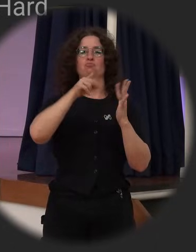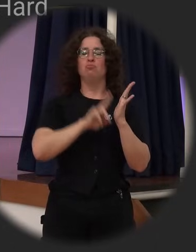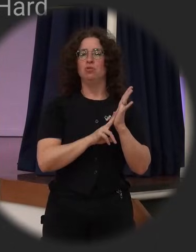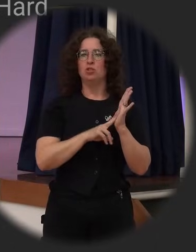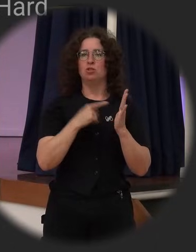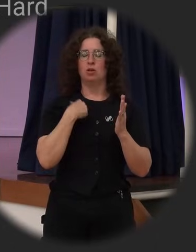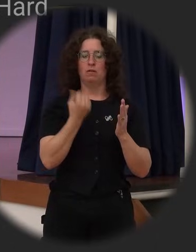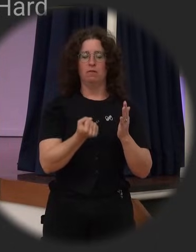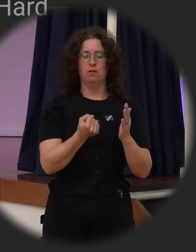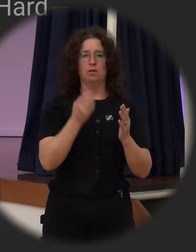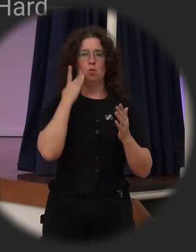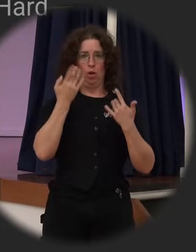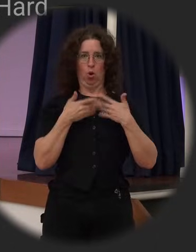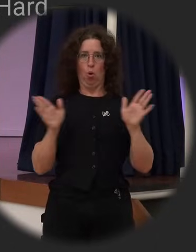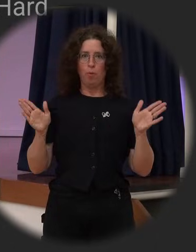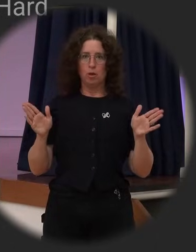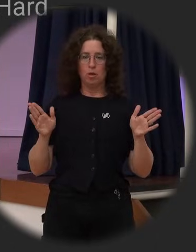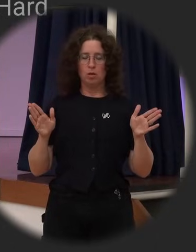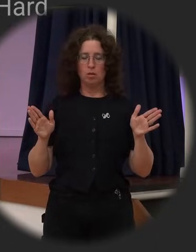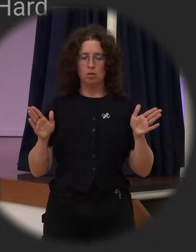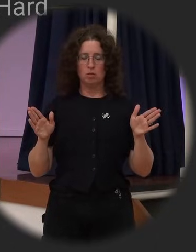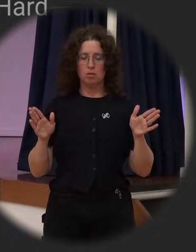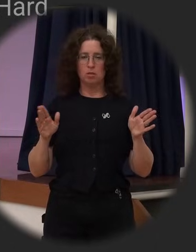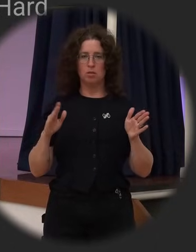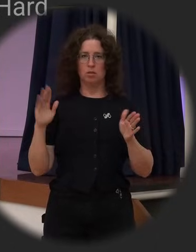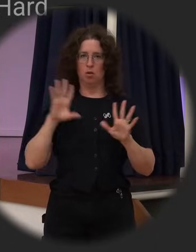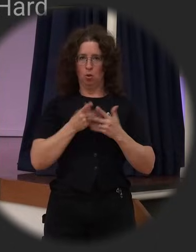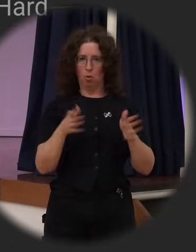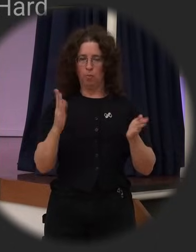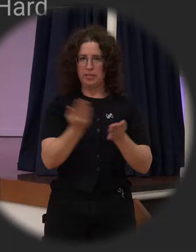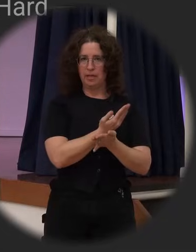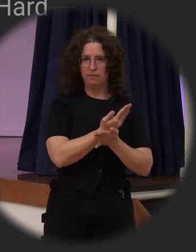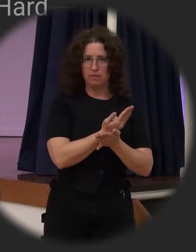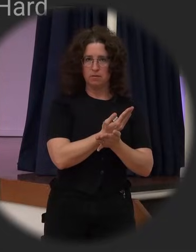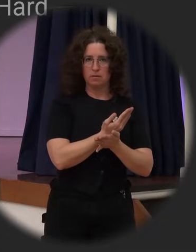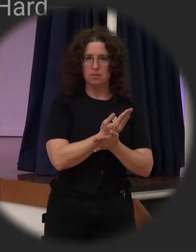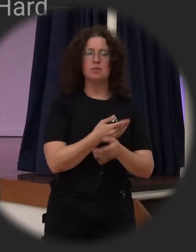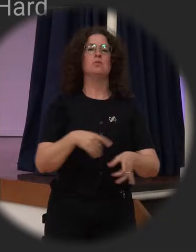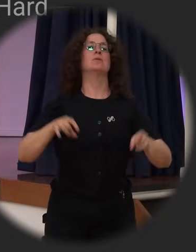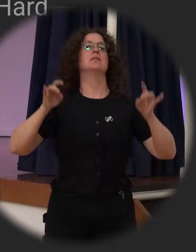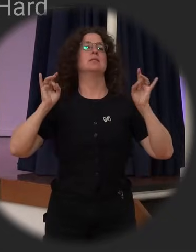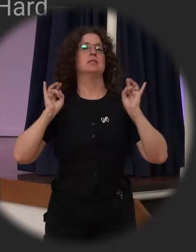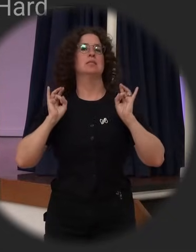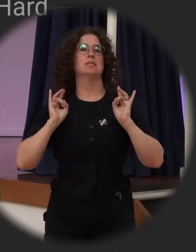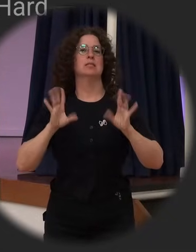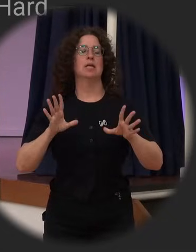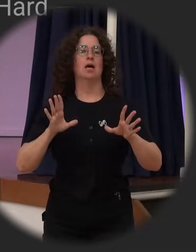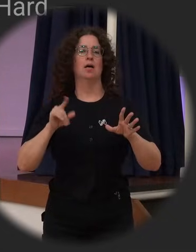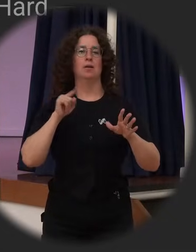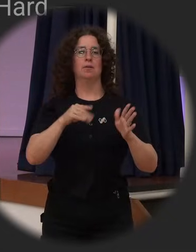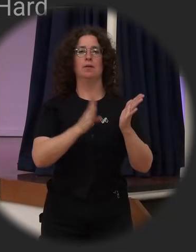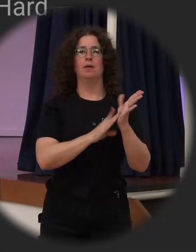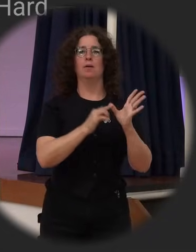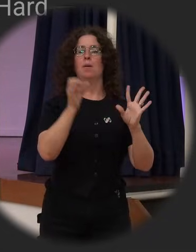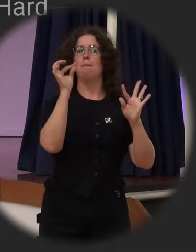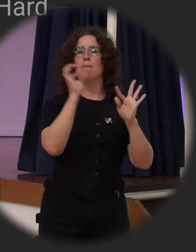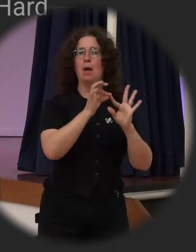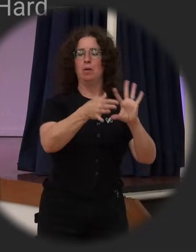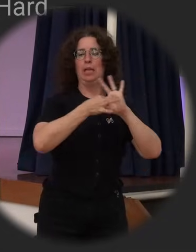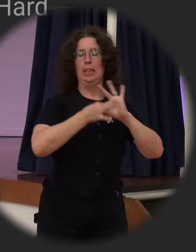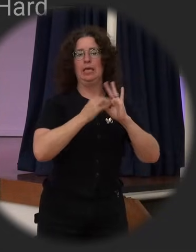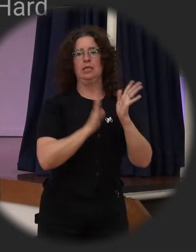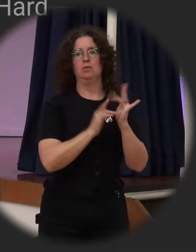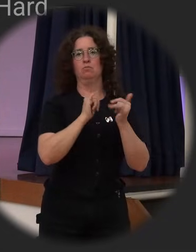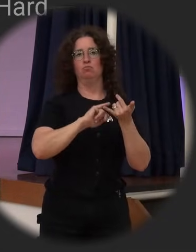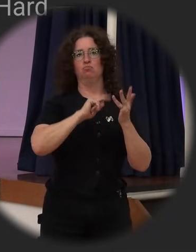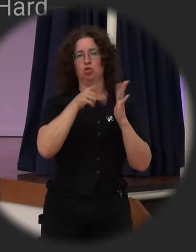you when you load a save game, you will begin play at the map that that mission is set to